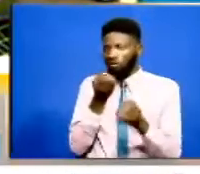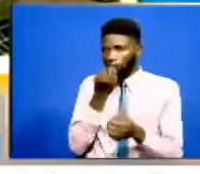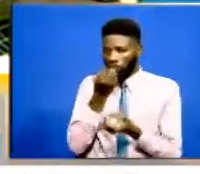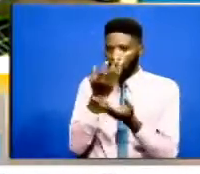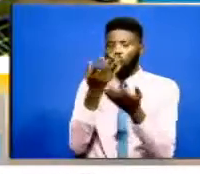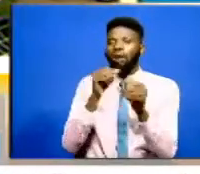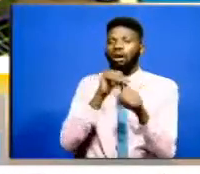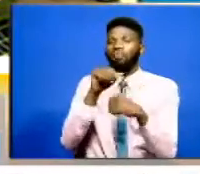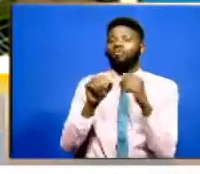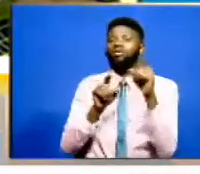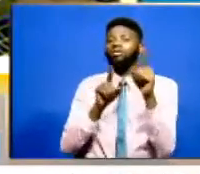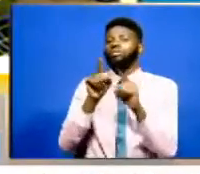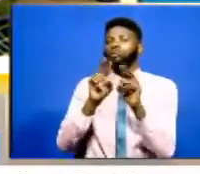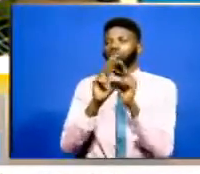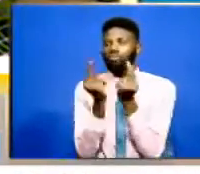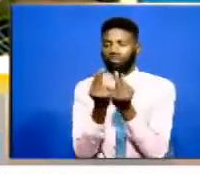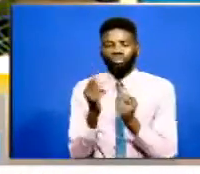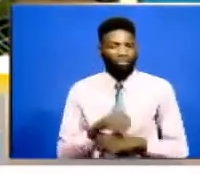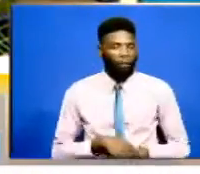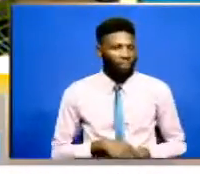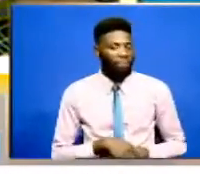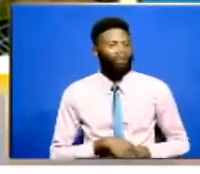that member states have